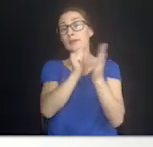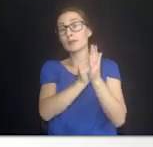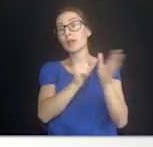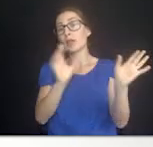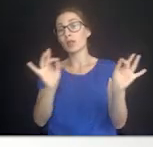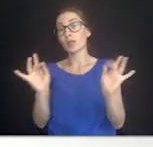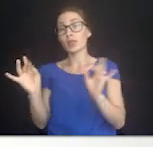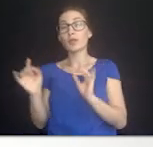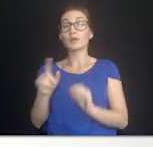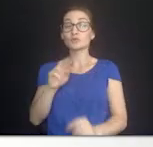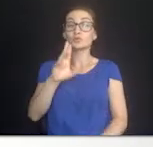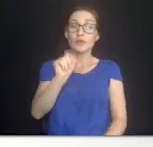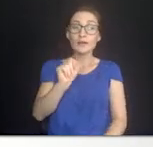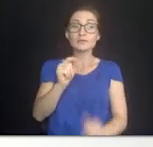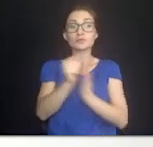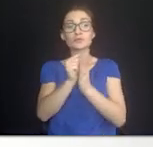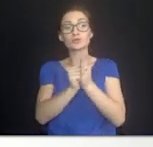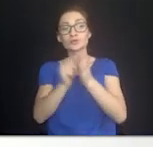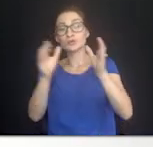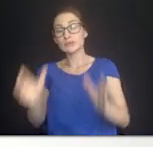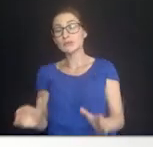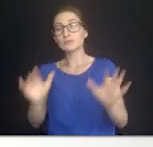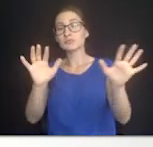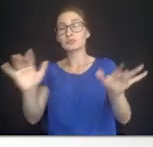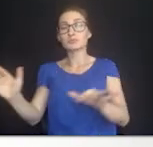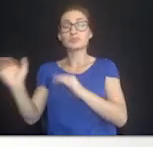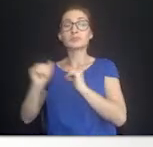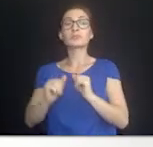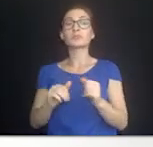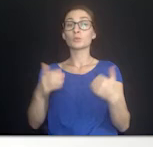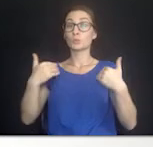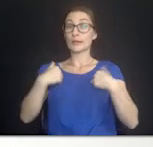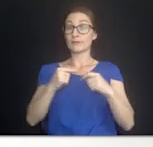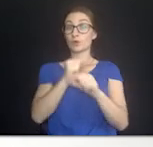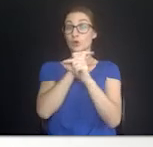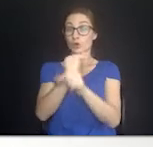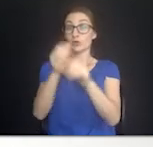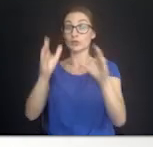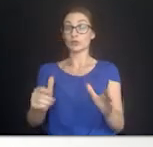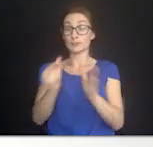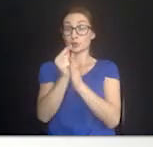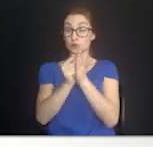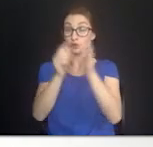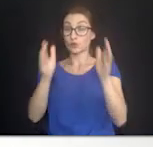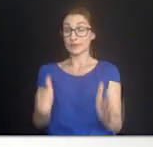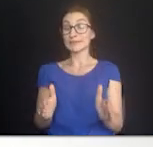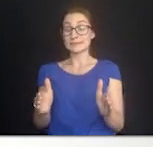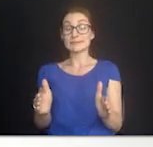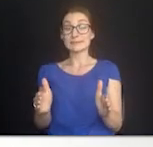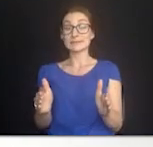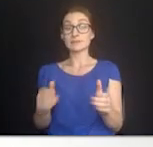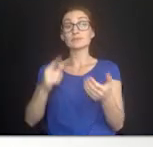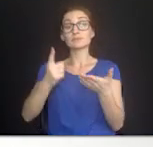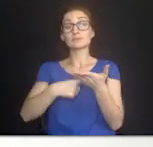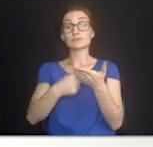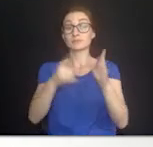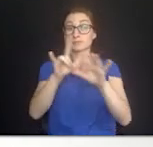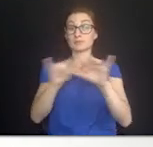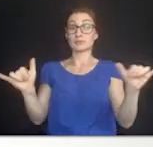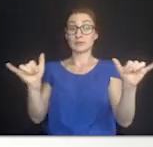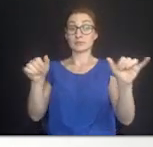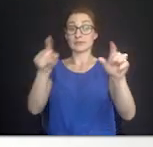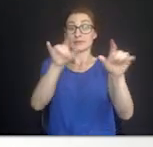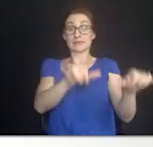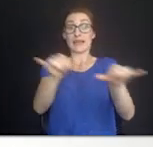trust attorneys, right? Then you have guardianship attorneys, right? They can be very separate. Sometimes you end up with same attorney for both of those